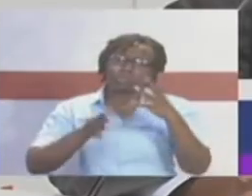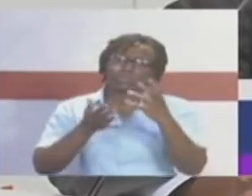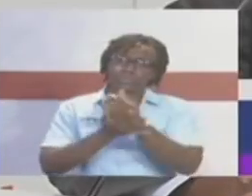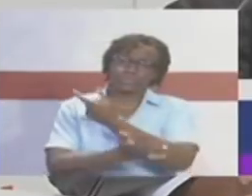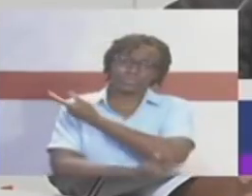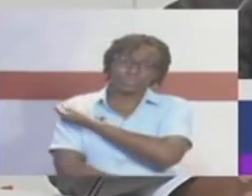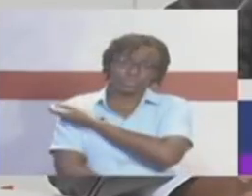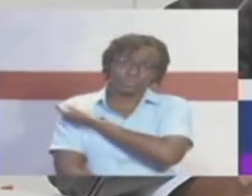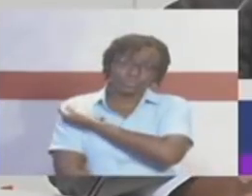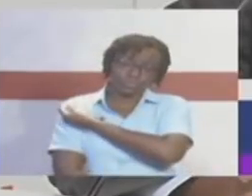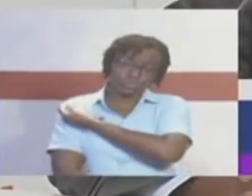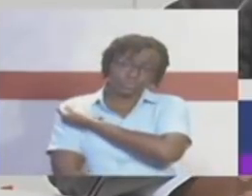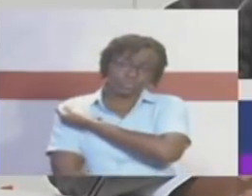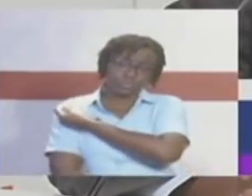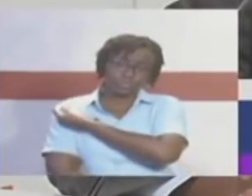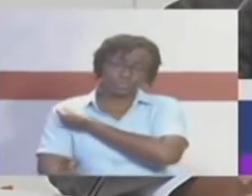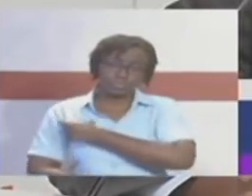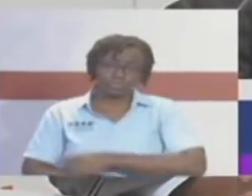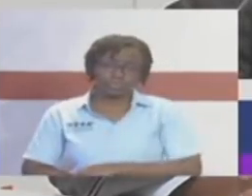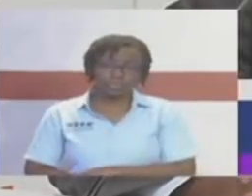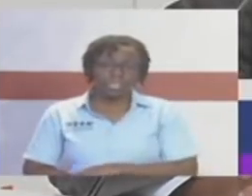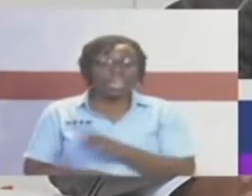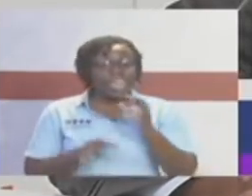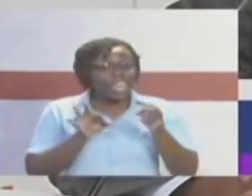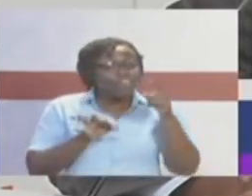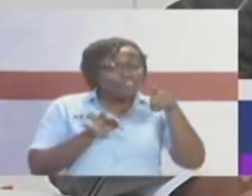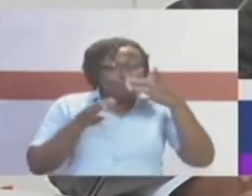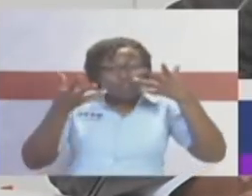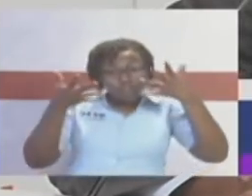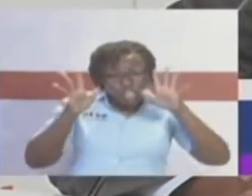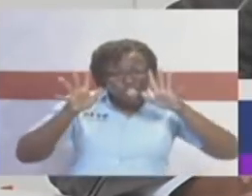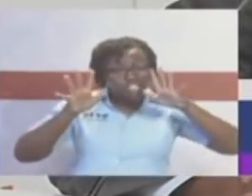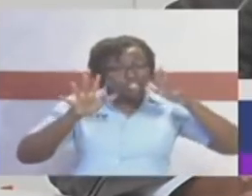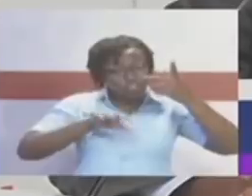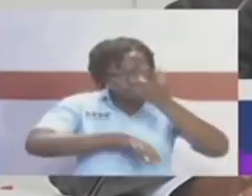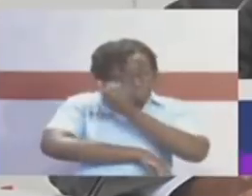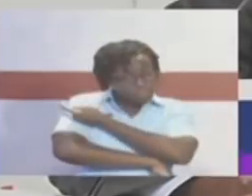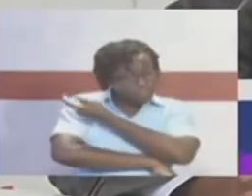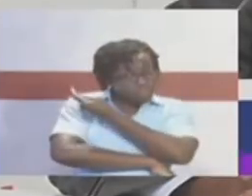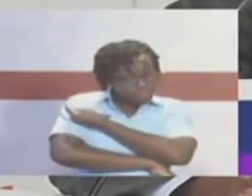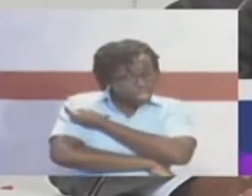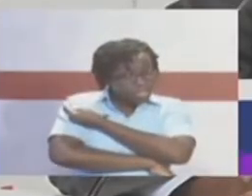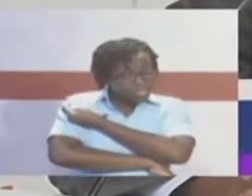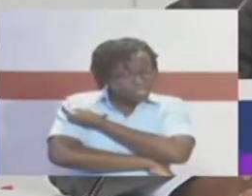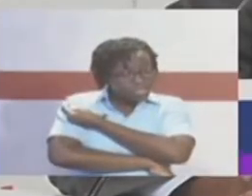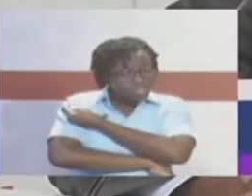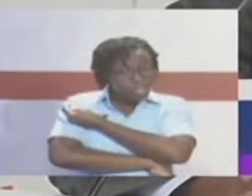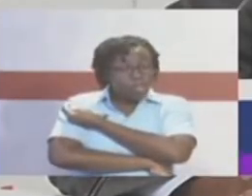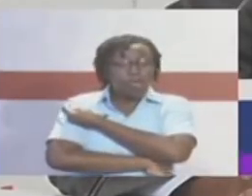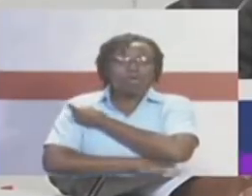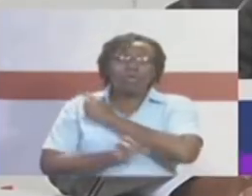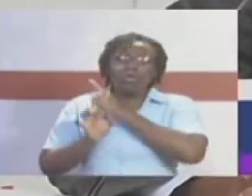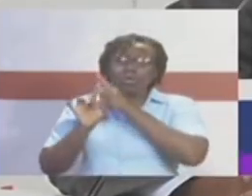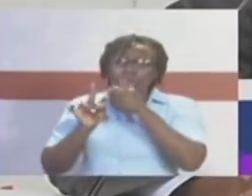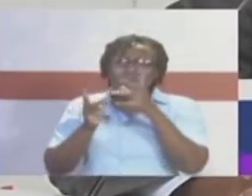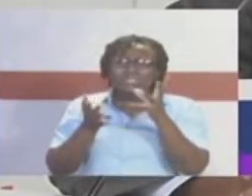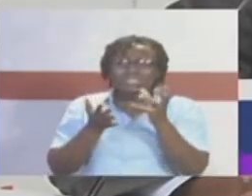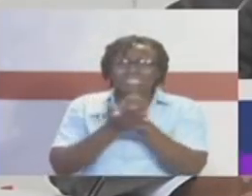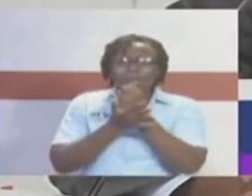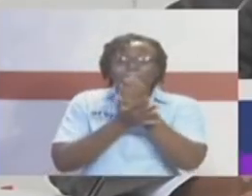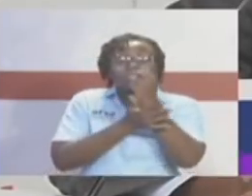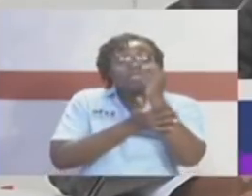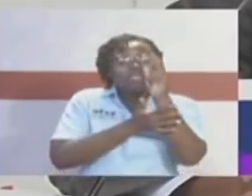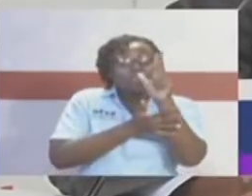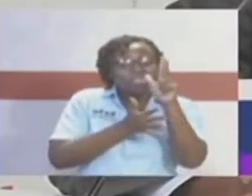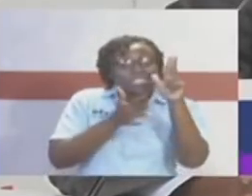If you are a dialysis patient who has been vaccinated, please take up the offer of your third